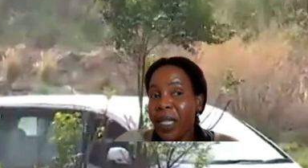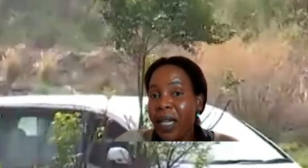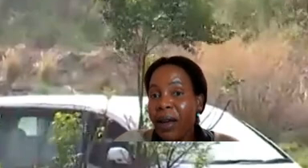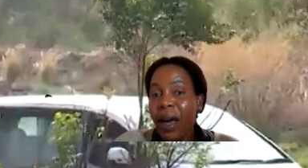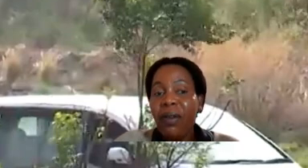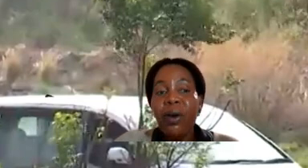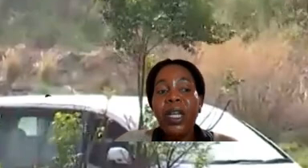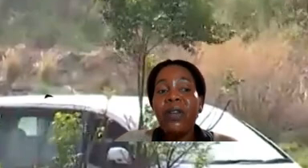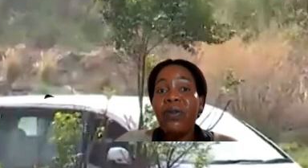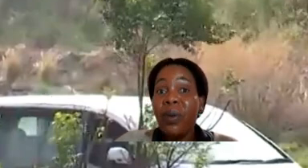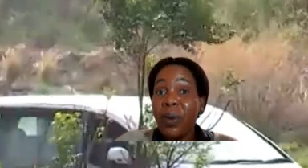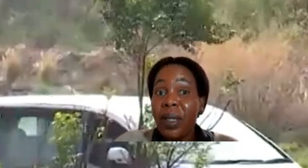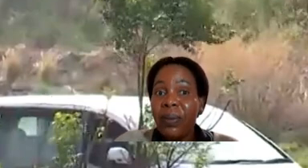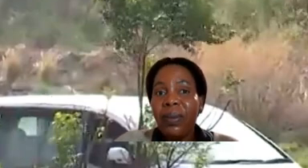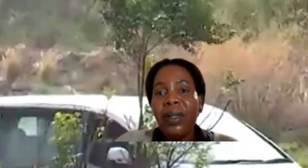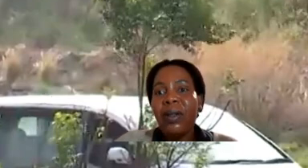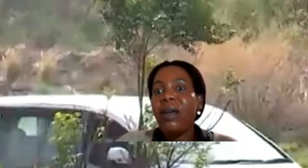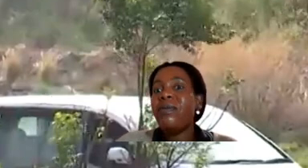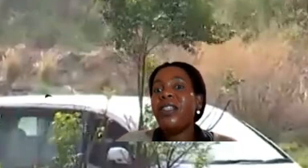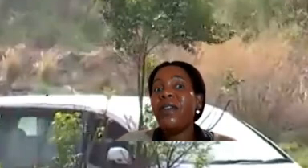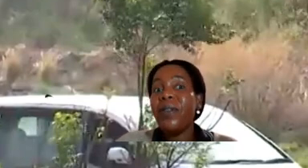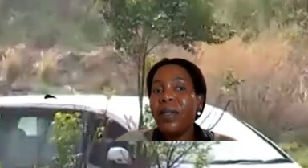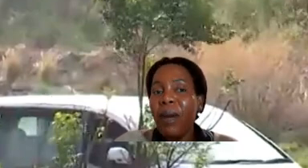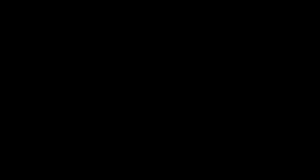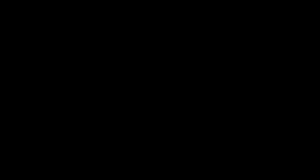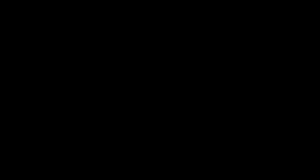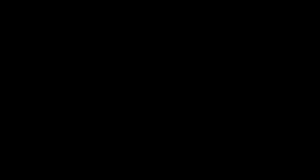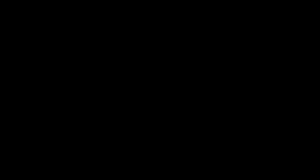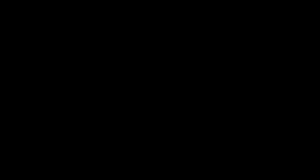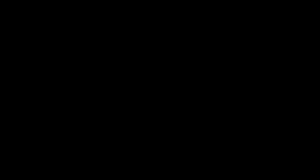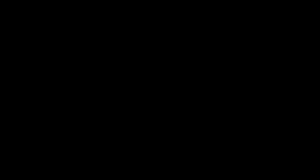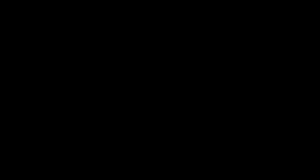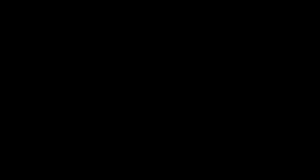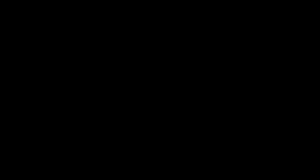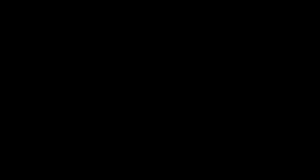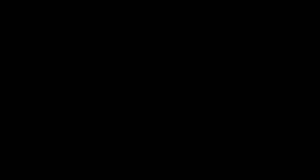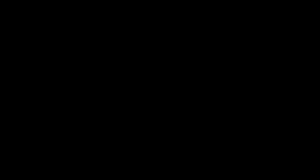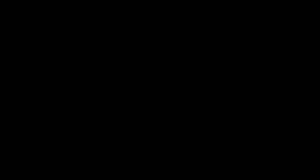for 3 months now, haven't got any food. So they've surfaced.